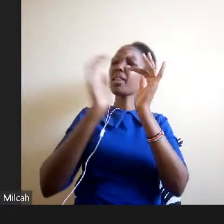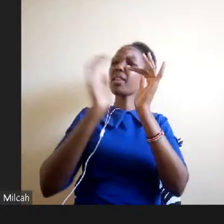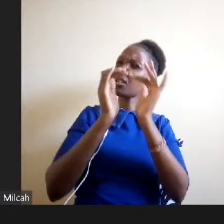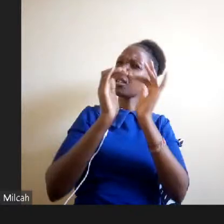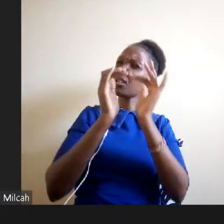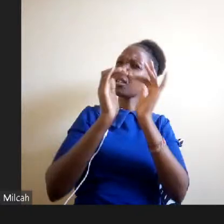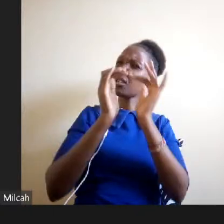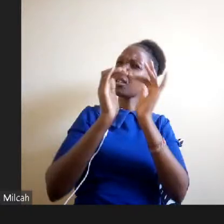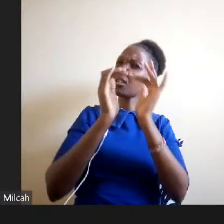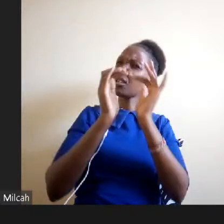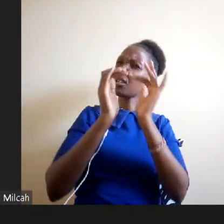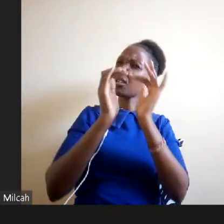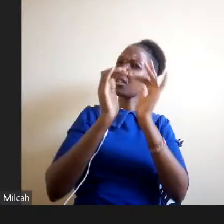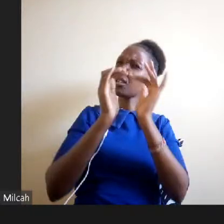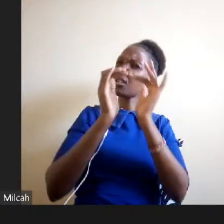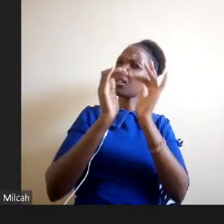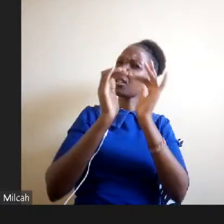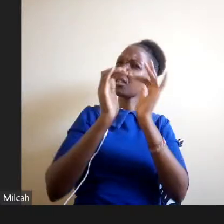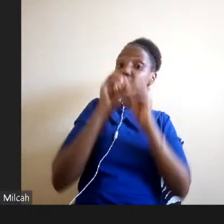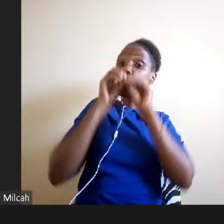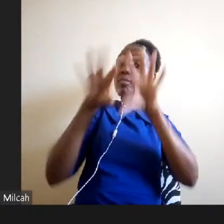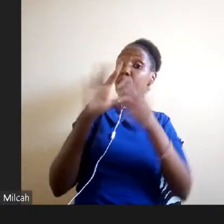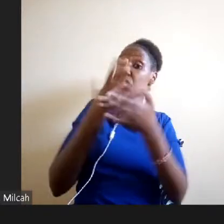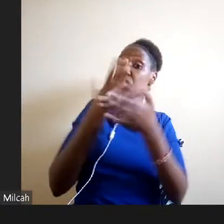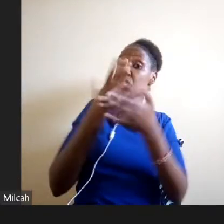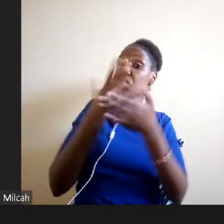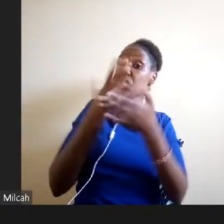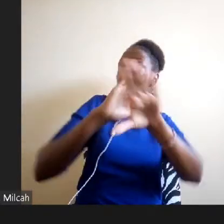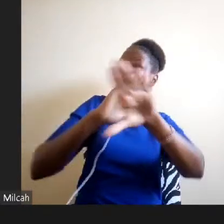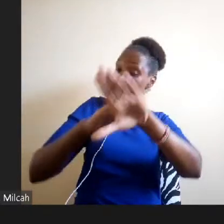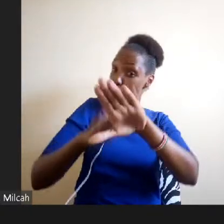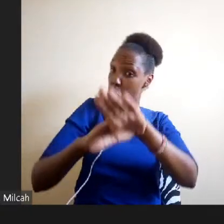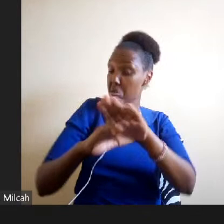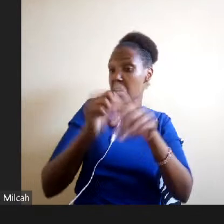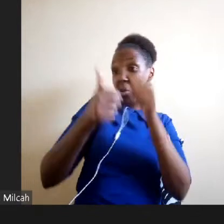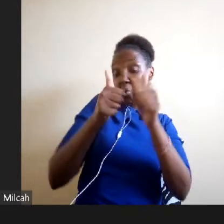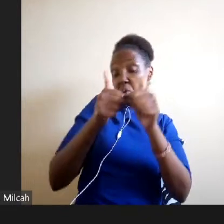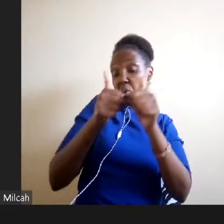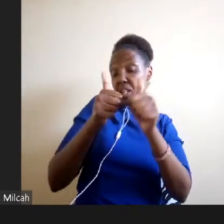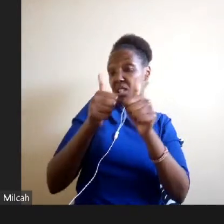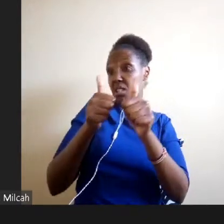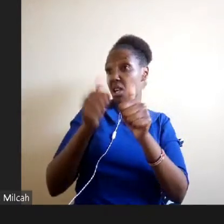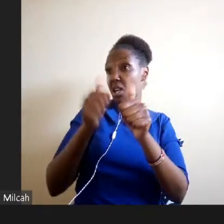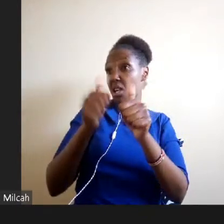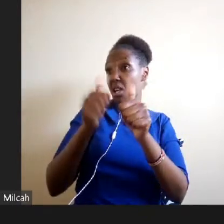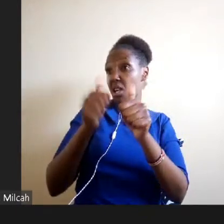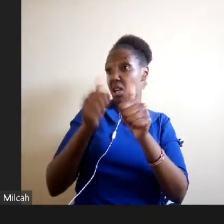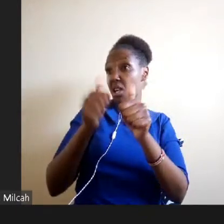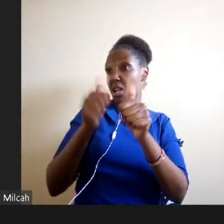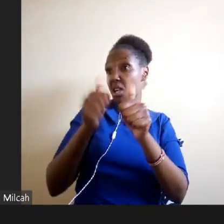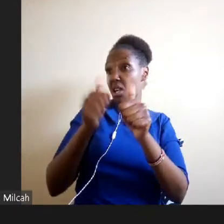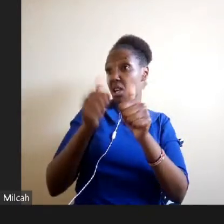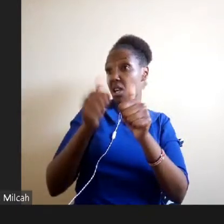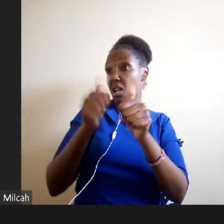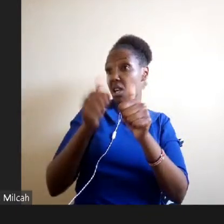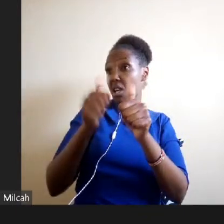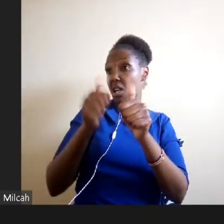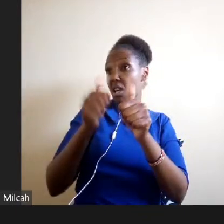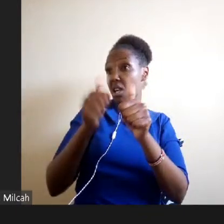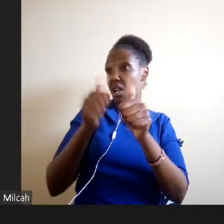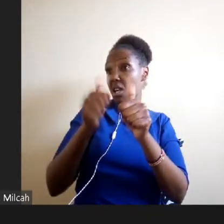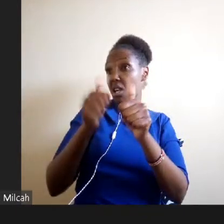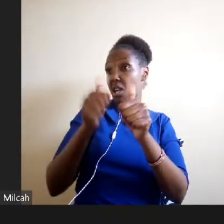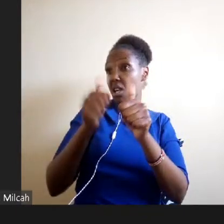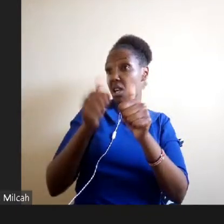them through the different platforms and see what kind of information has been posted out there. So we need to also start demonstrating